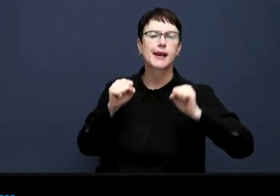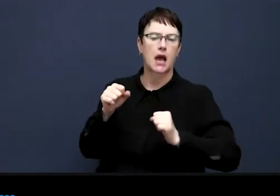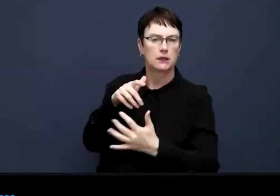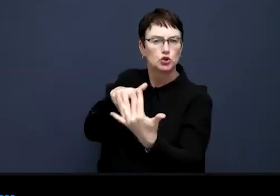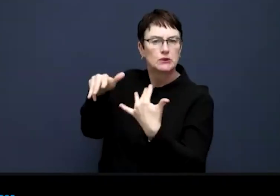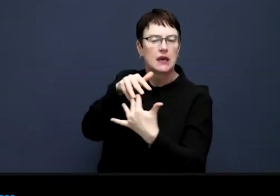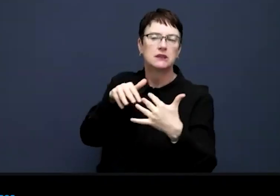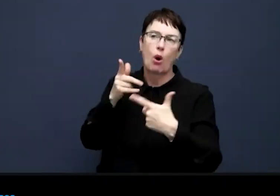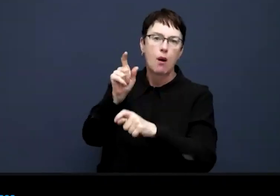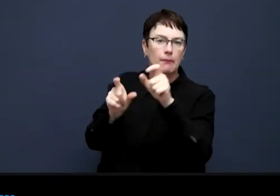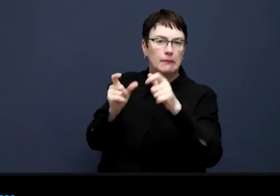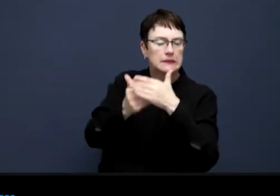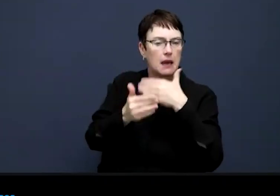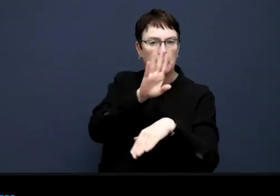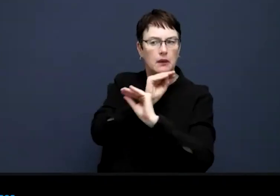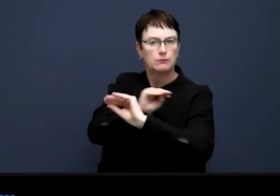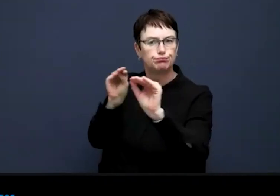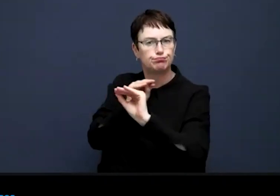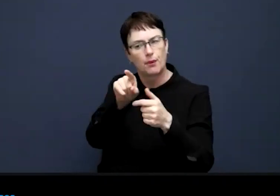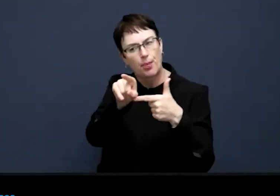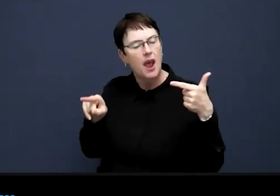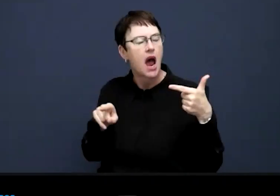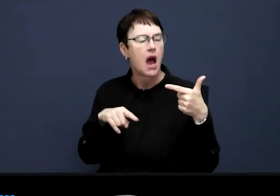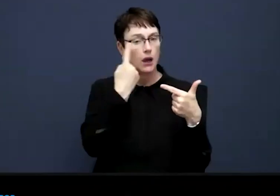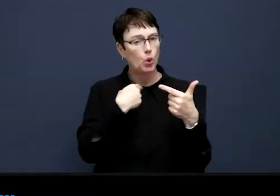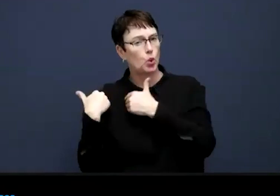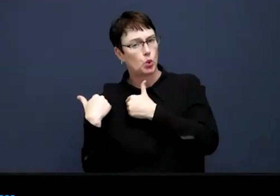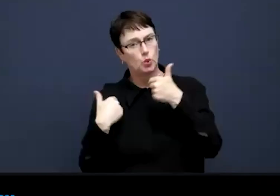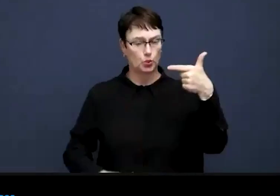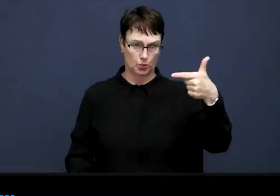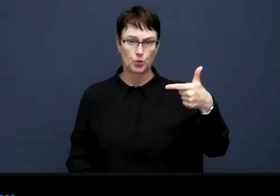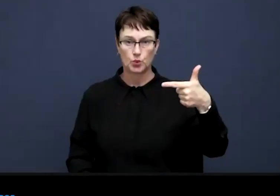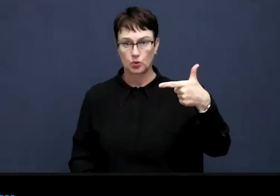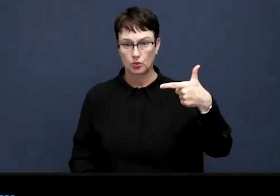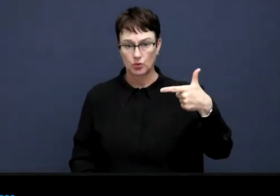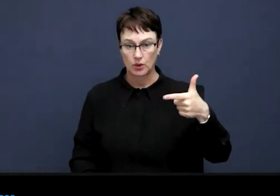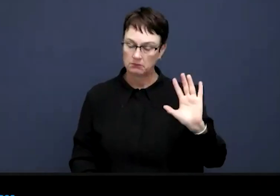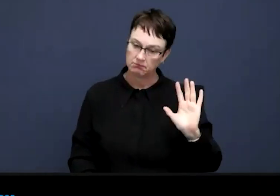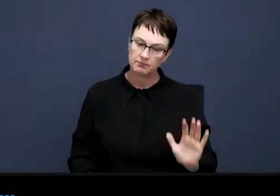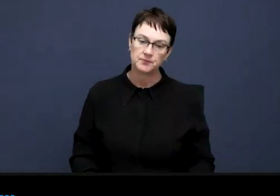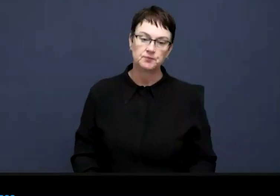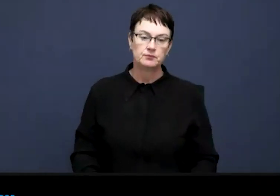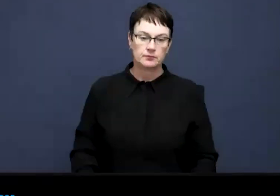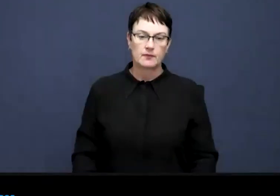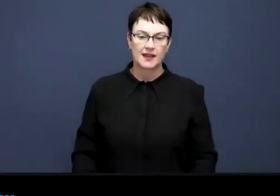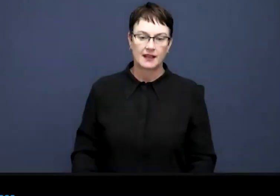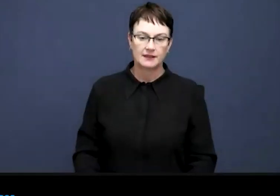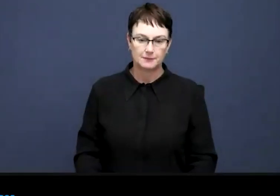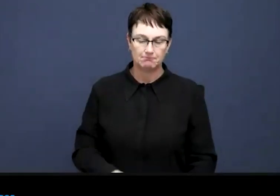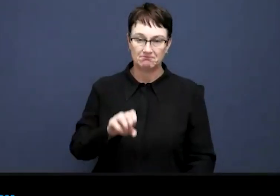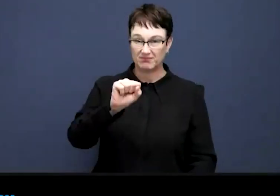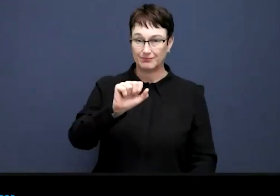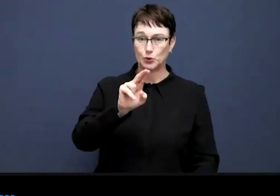experience accessible or to get the information from what's presented in front of them. Yeah, that's kind of